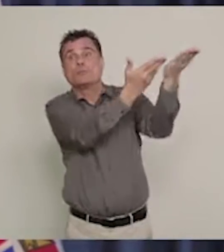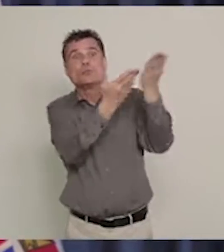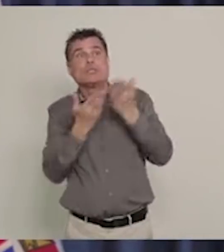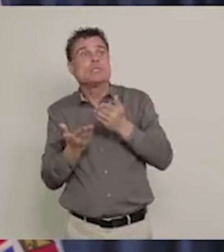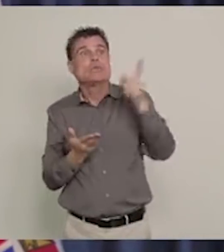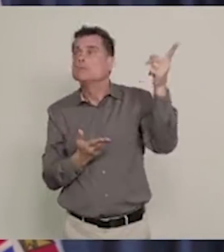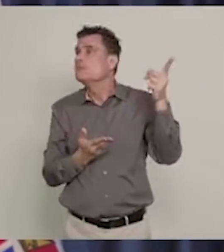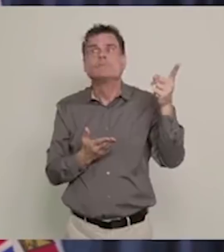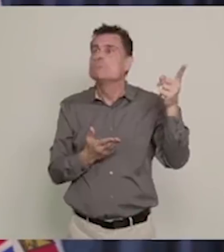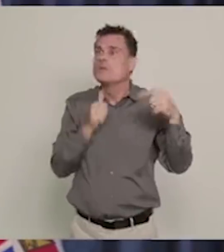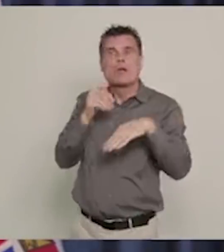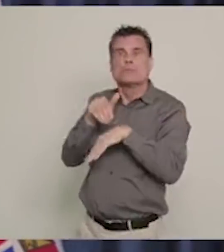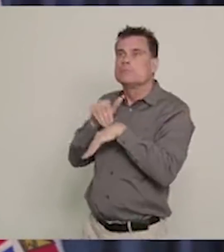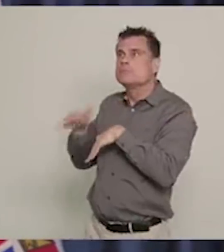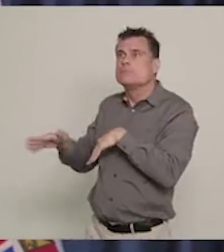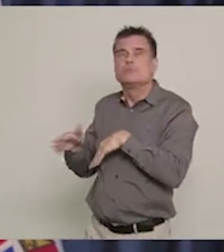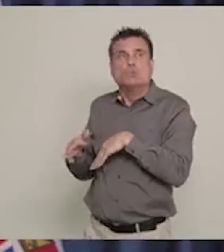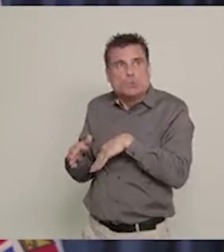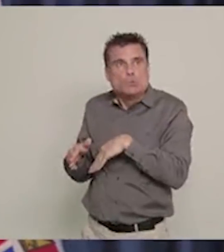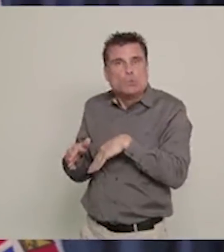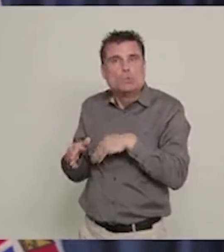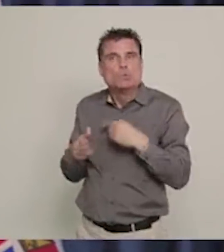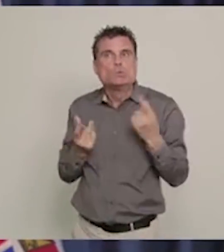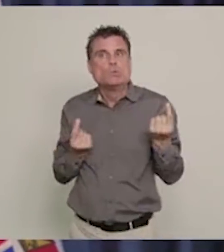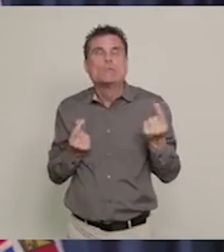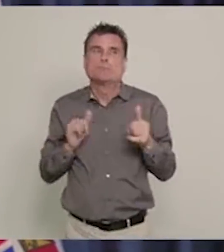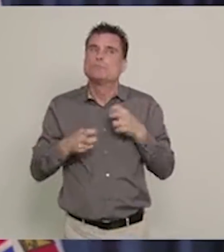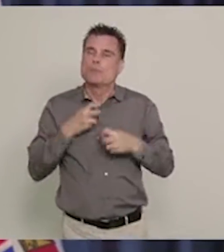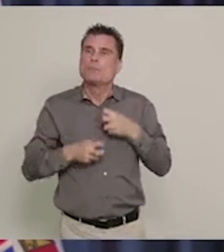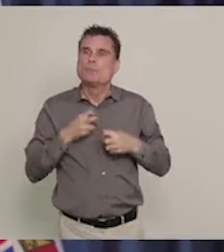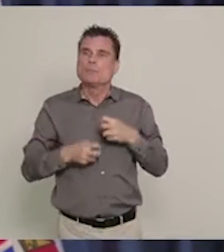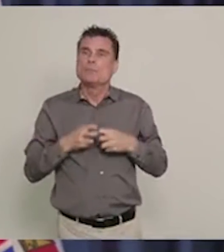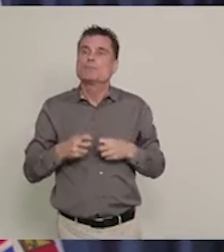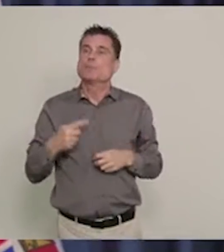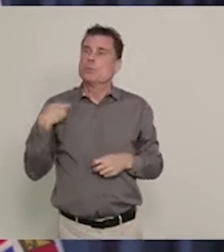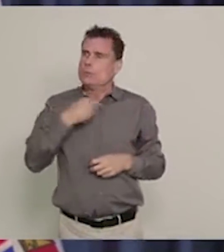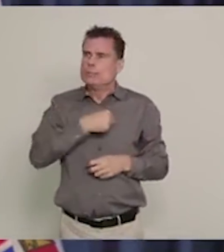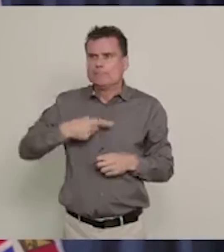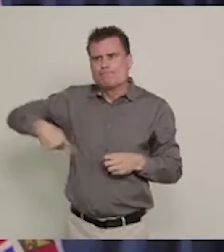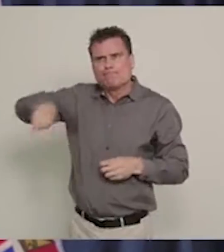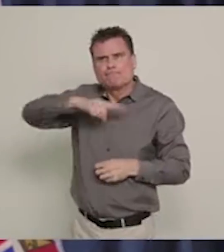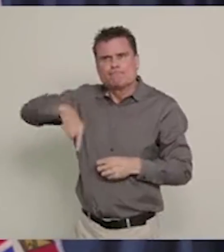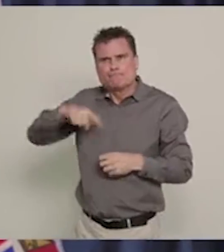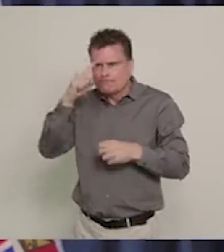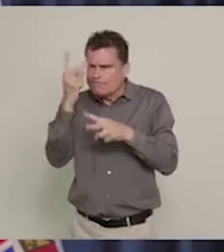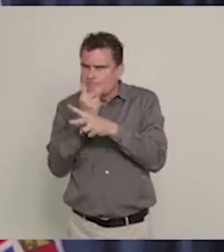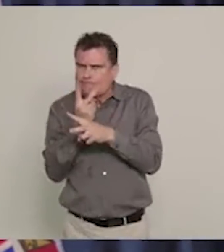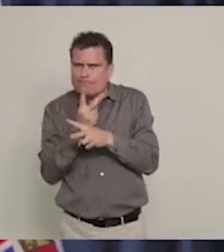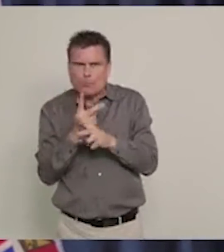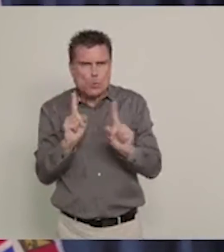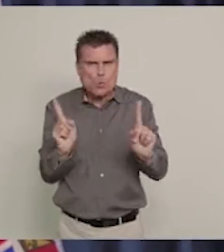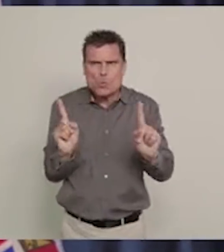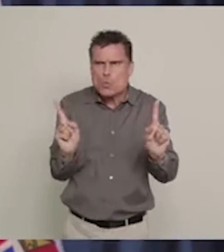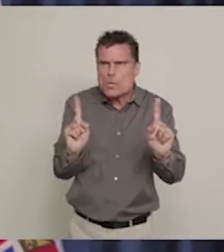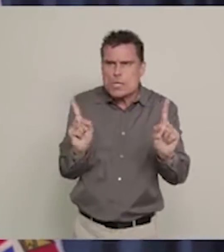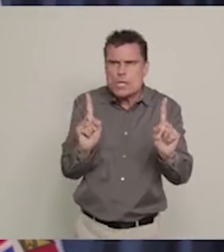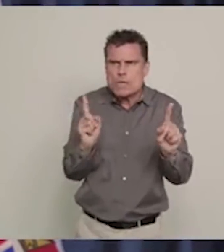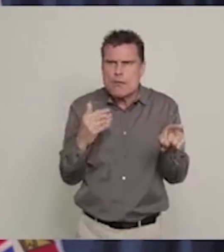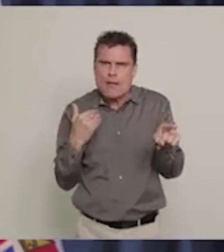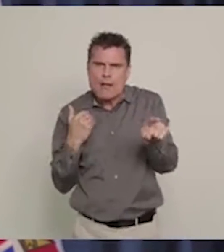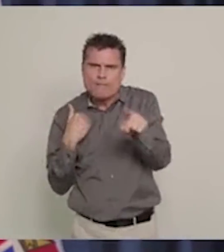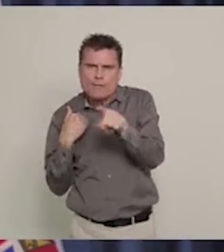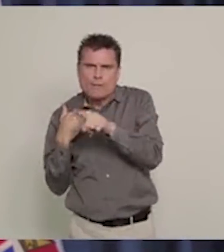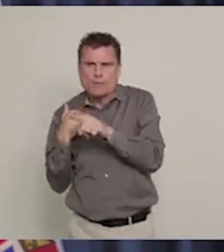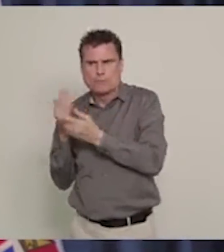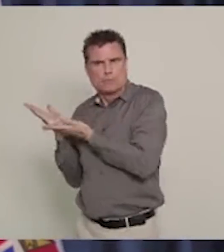determine what additional supplies are available here in British Columbia, where they are, how we can coordinate to make sure that they get to where